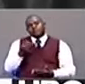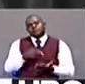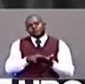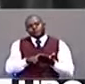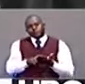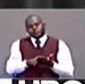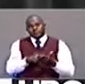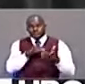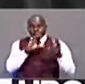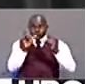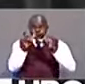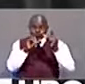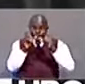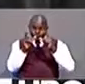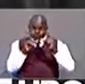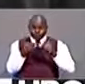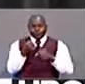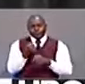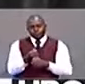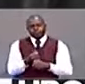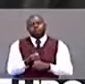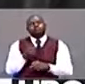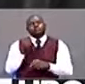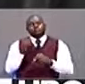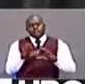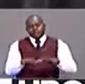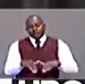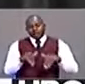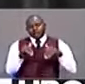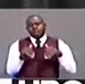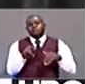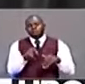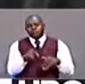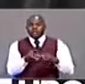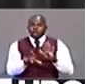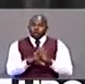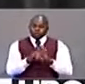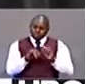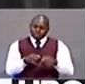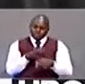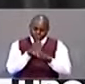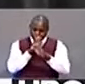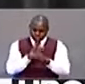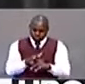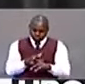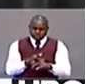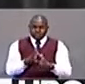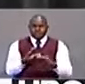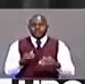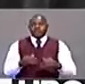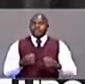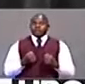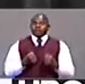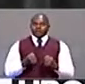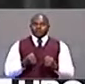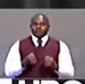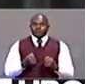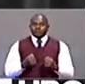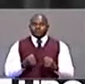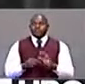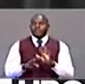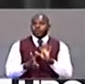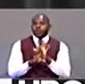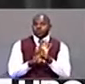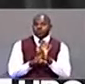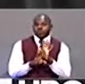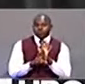as lenses to do legislation, the law will always be respected. I stand firm to bear witness